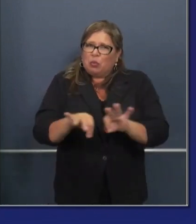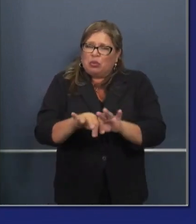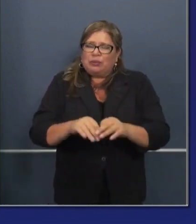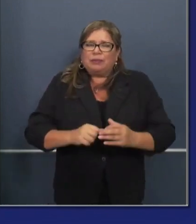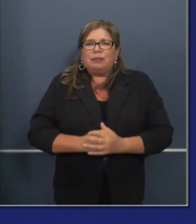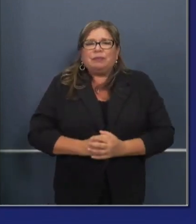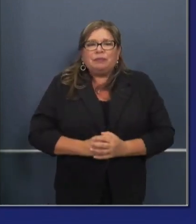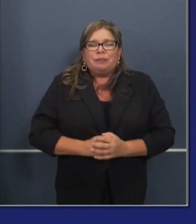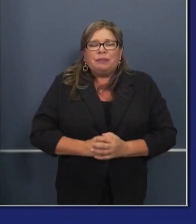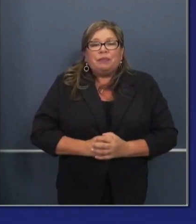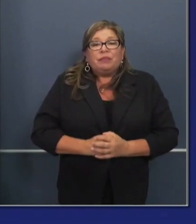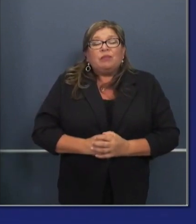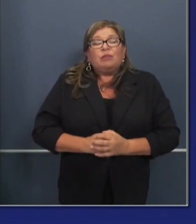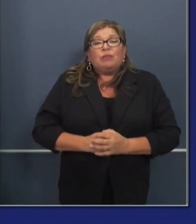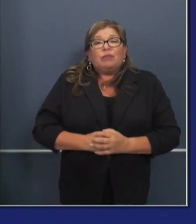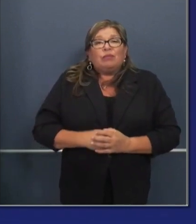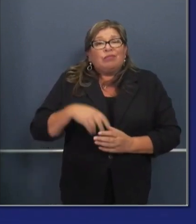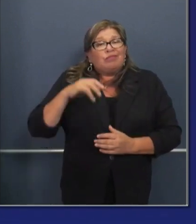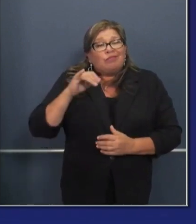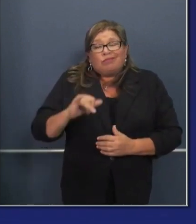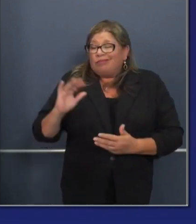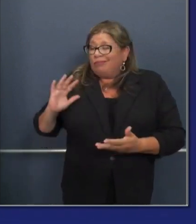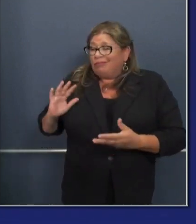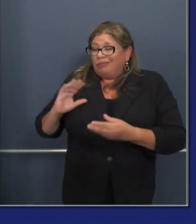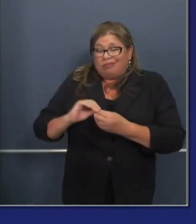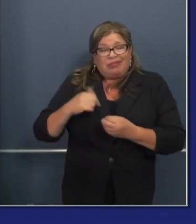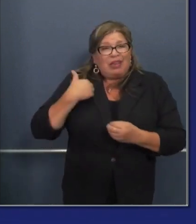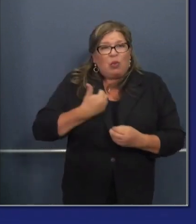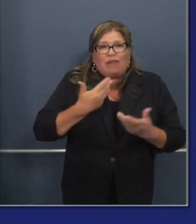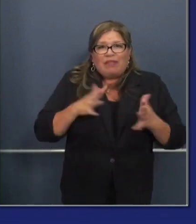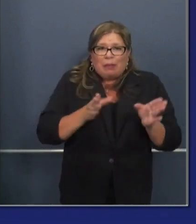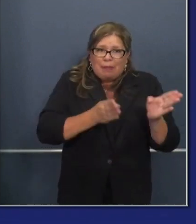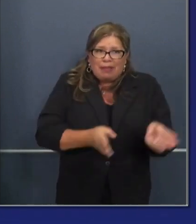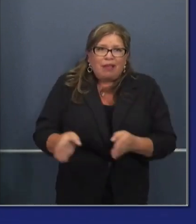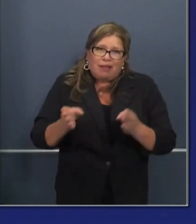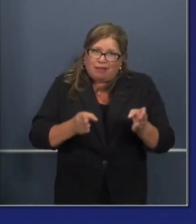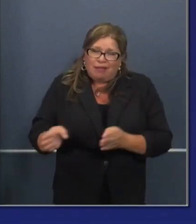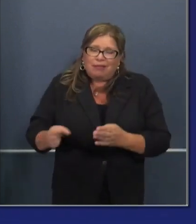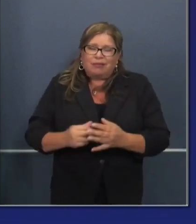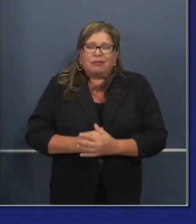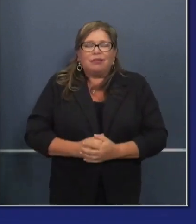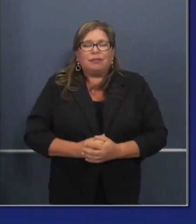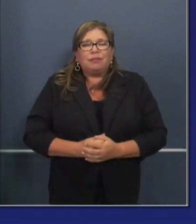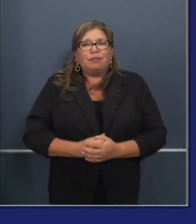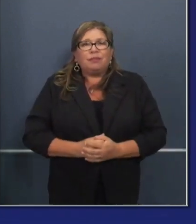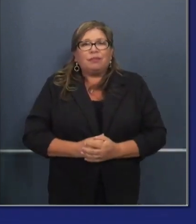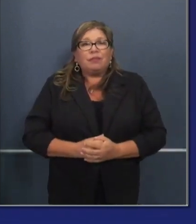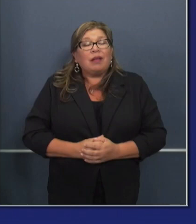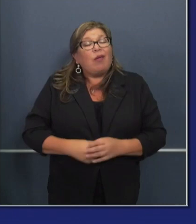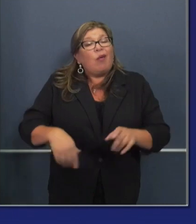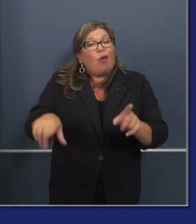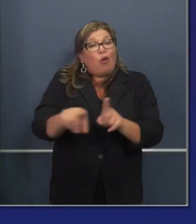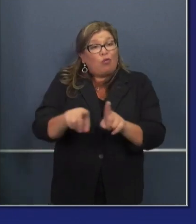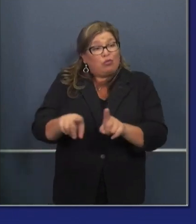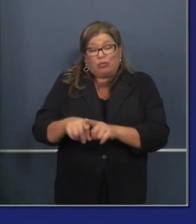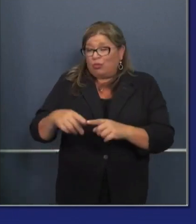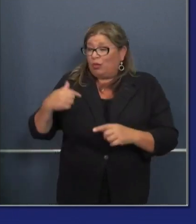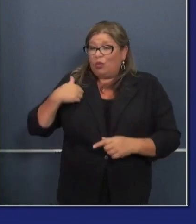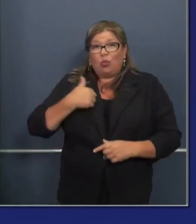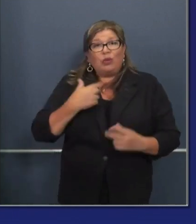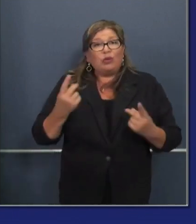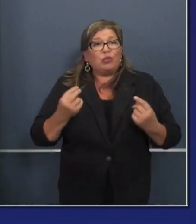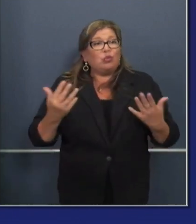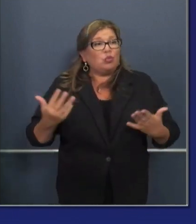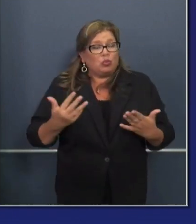far as it relates to the work that we've been doing. Accordingly, we continue to advance more work